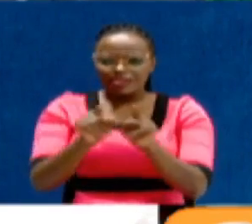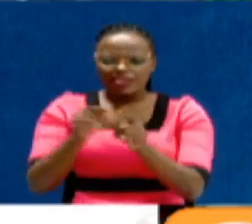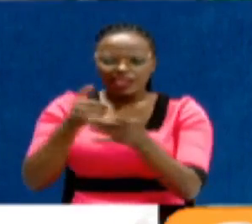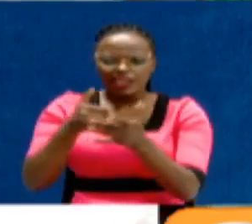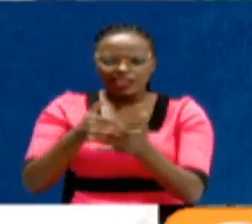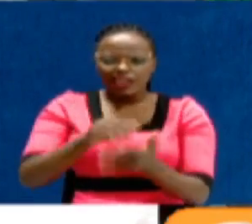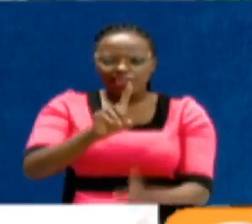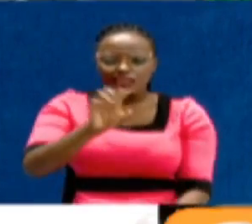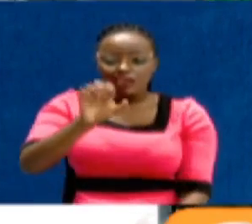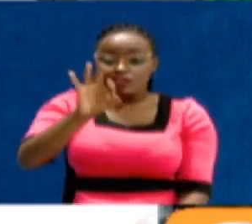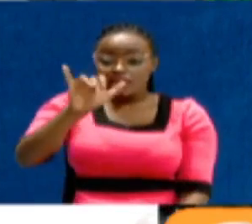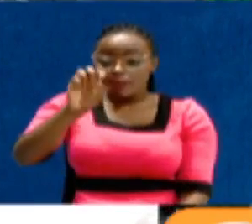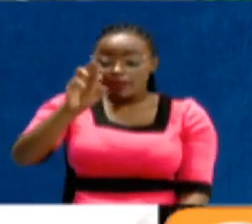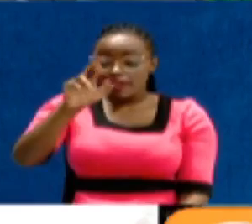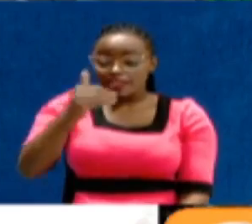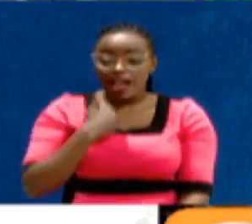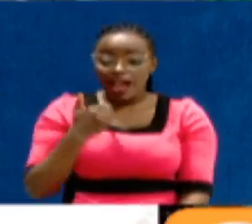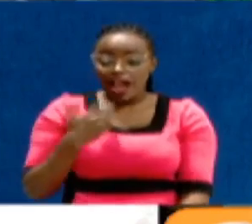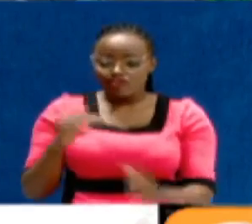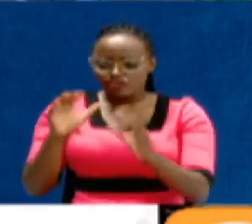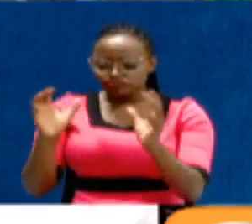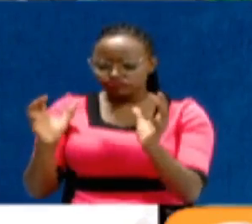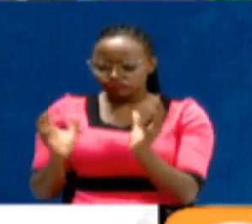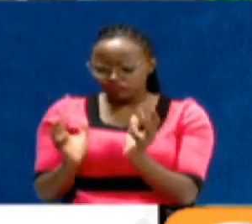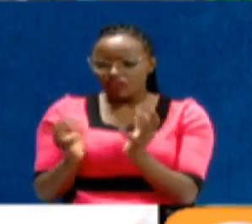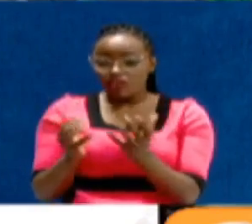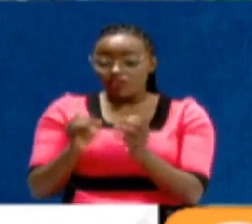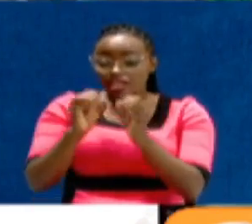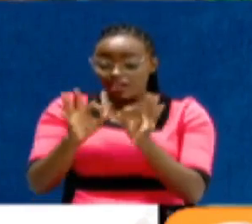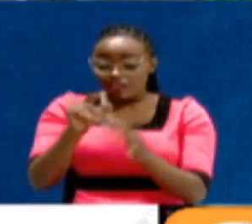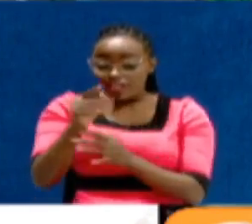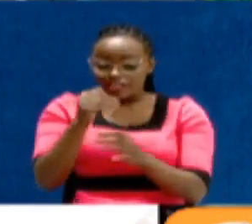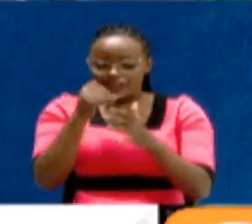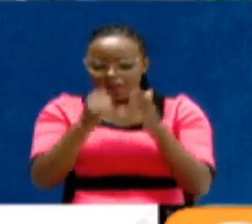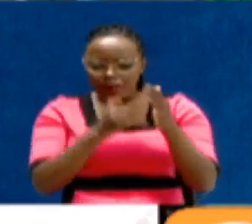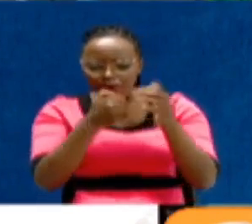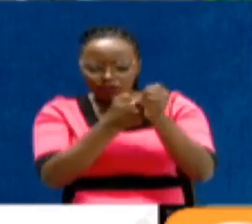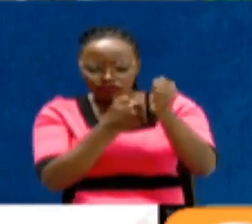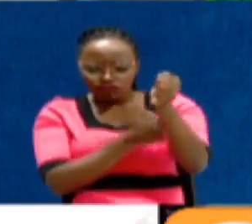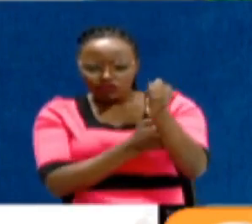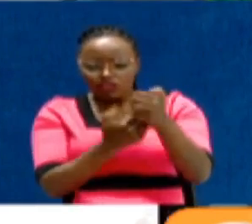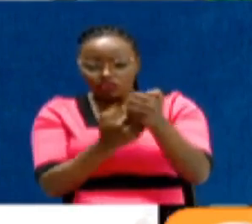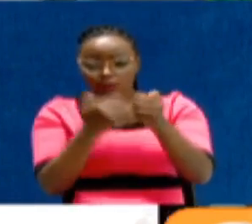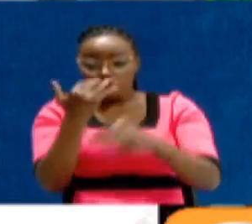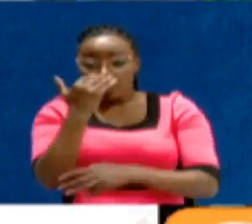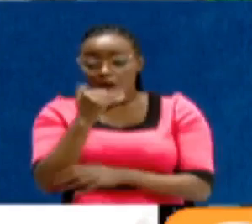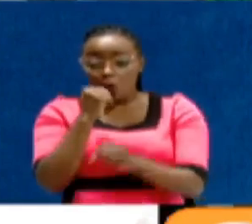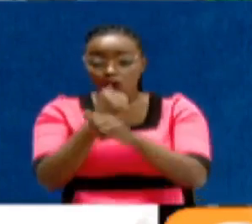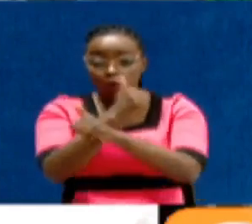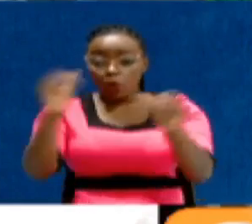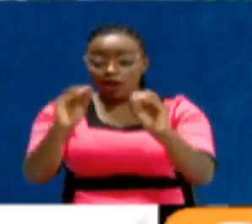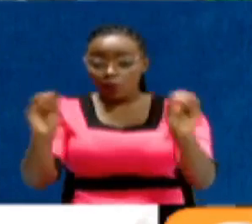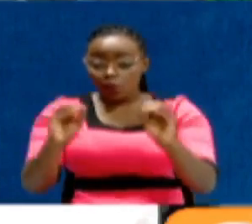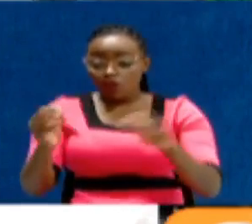defibrillator. You can see here, this is an ambu bag. In the event that the ventilator is not working well, or you want to confirm the placement of